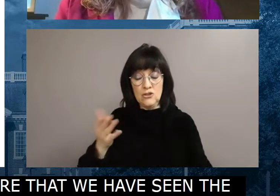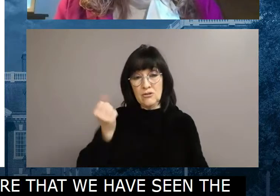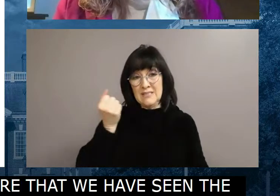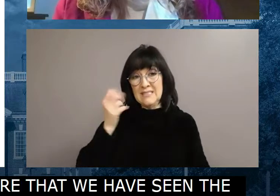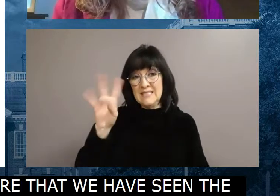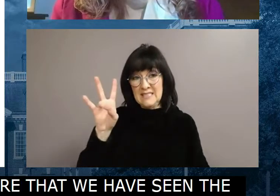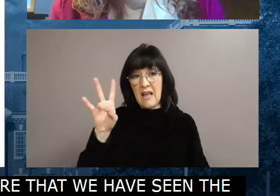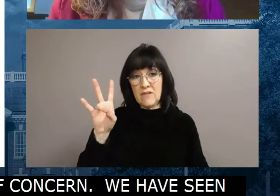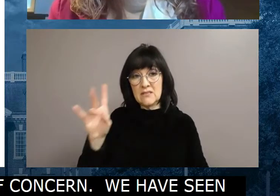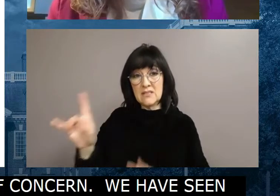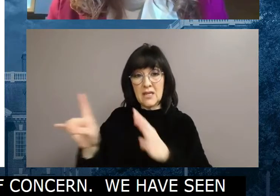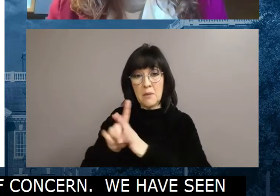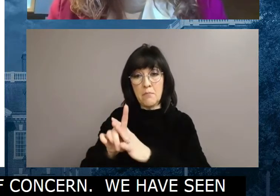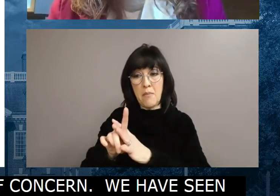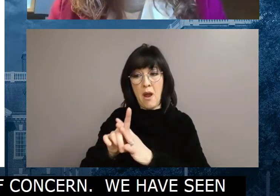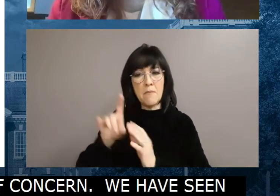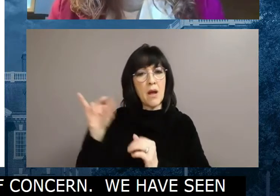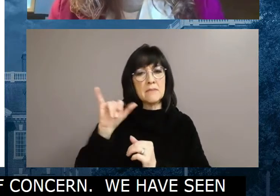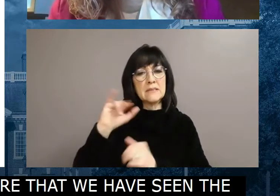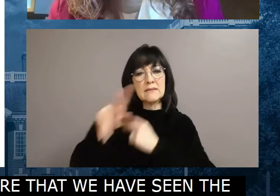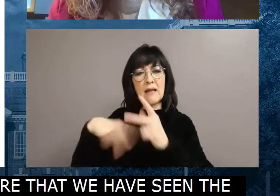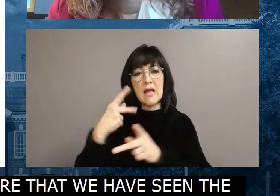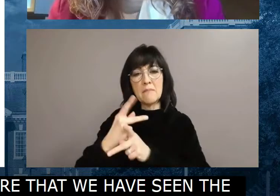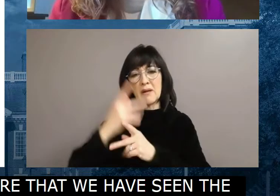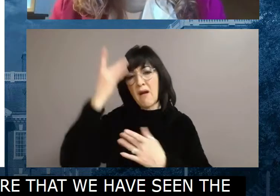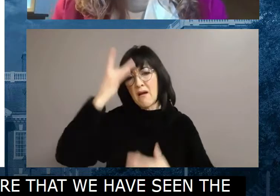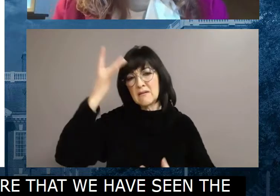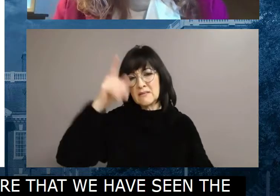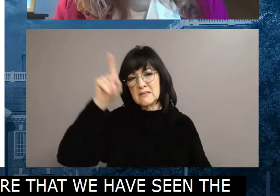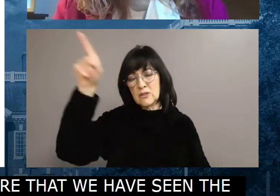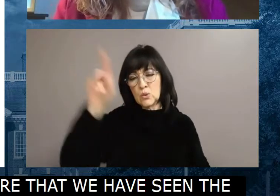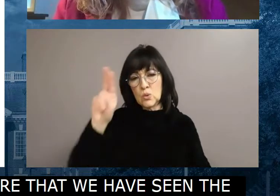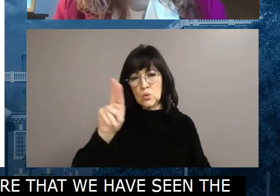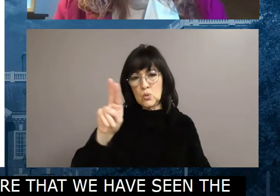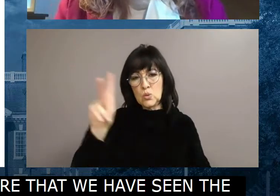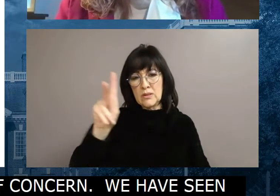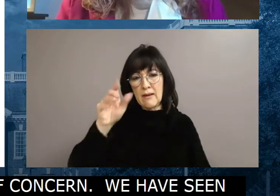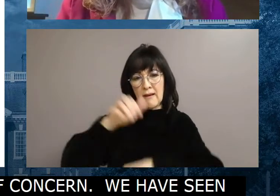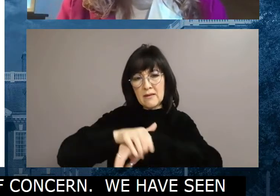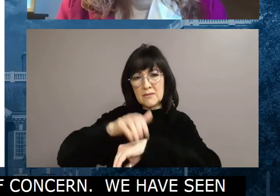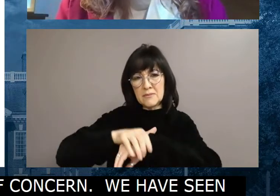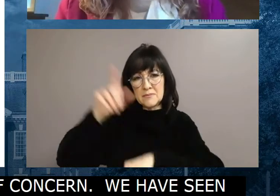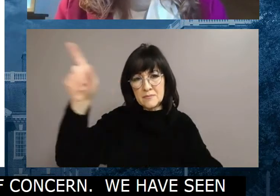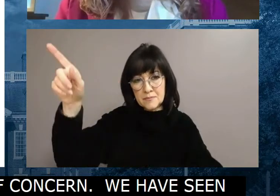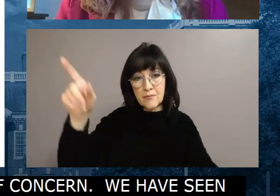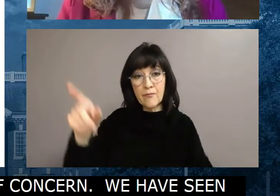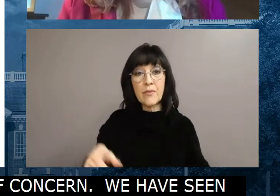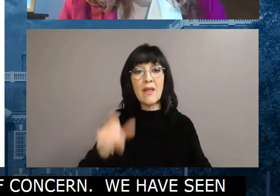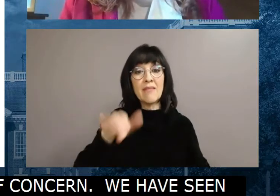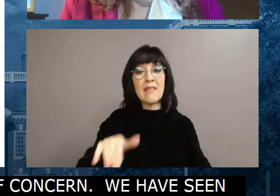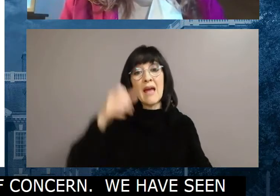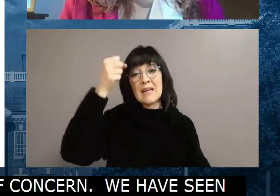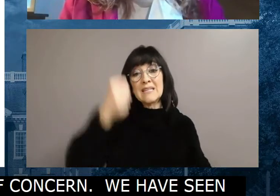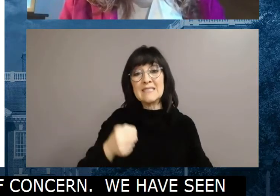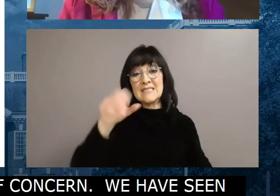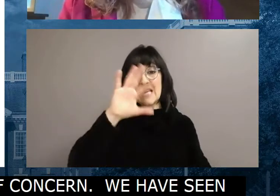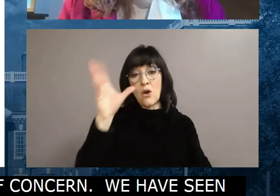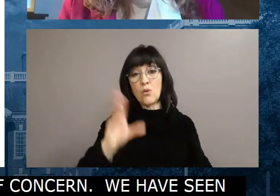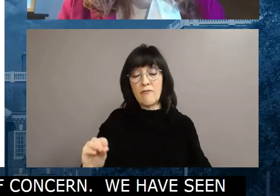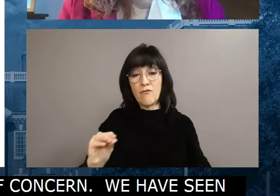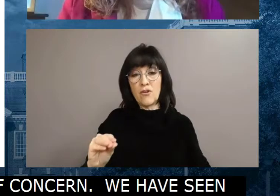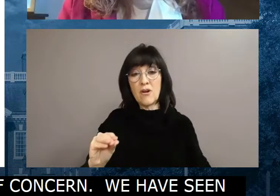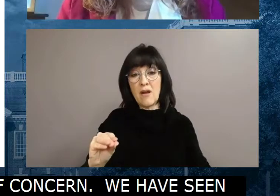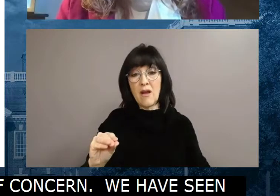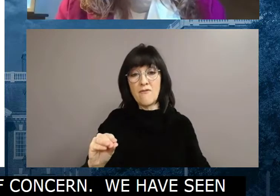those cases. We've only seen one of the South African variant, which is good because that is the one that is